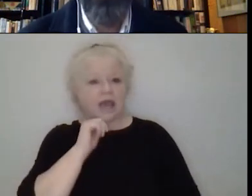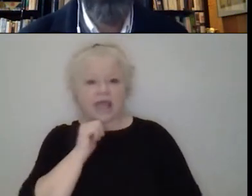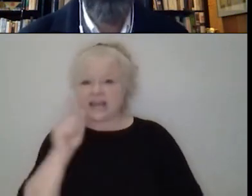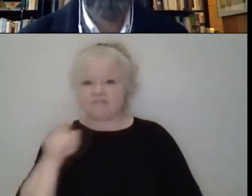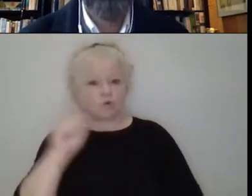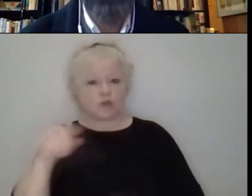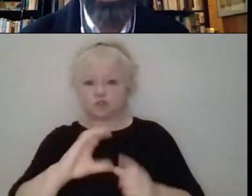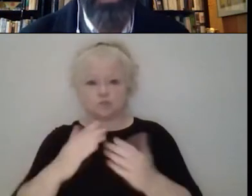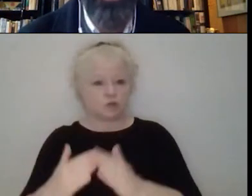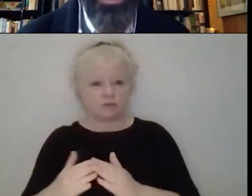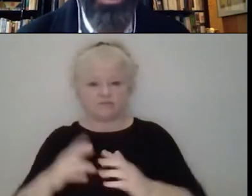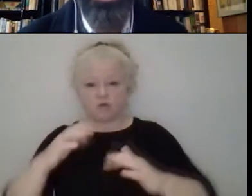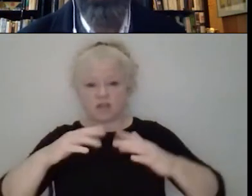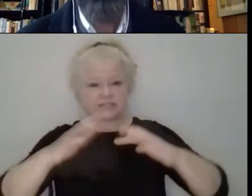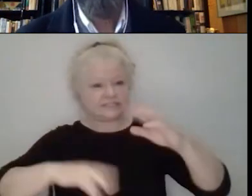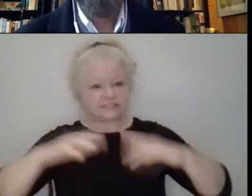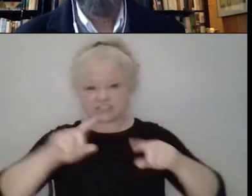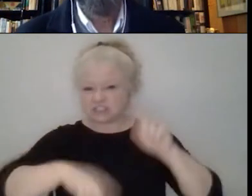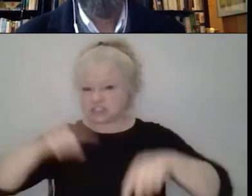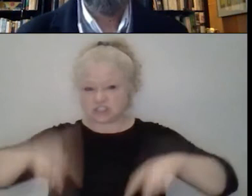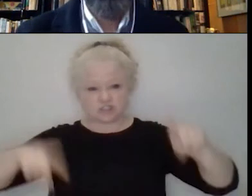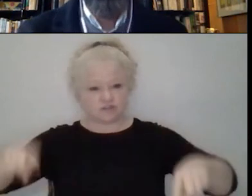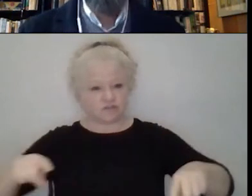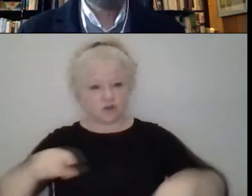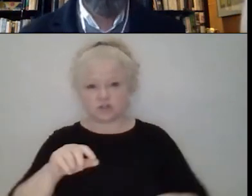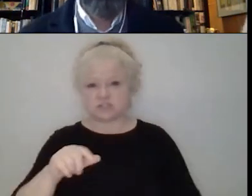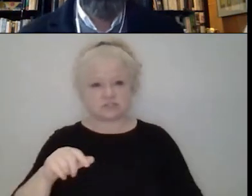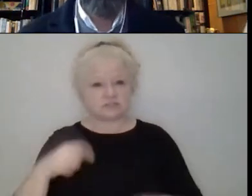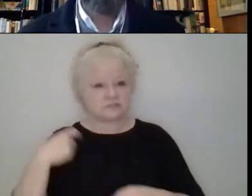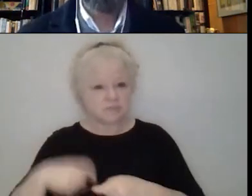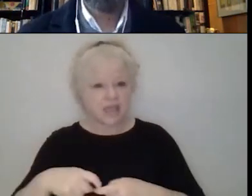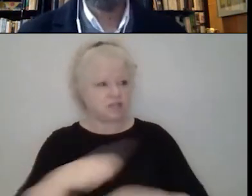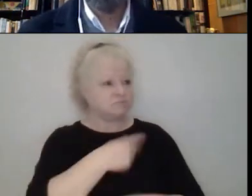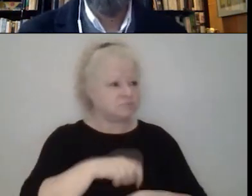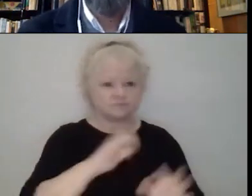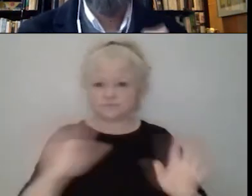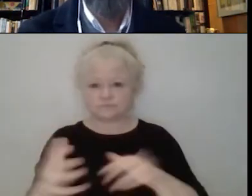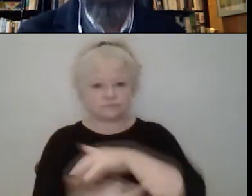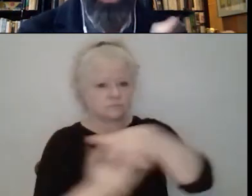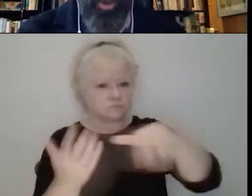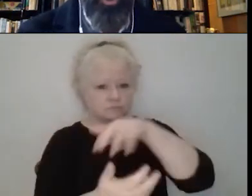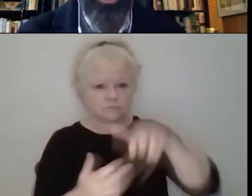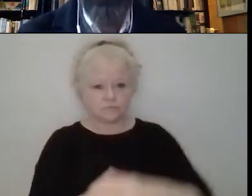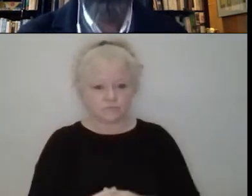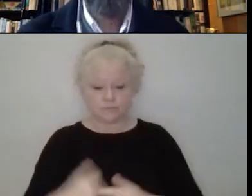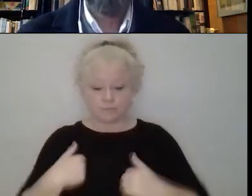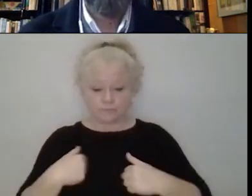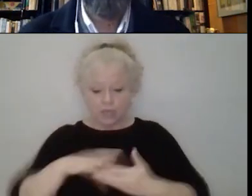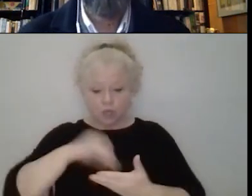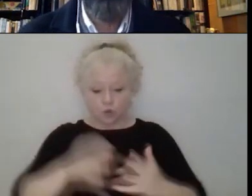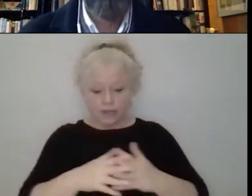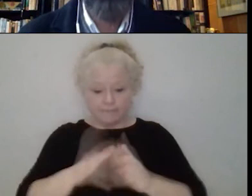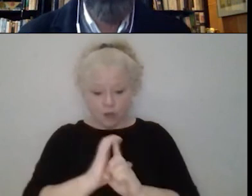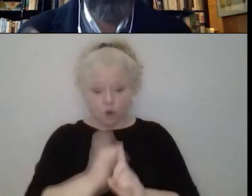diverse community of Latin Americans. Yeah. And so I had this duality where I was learning a lot about the American culture, while